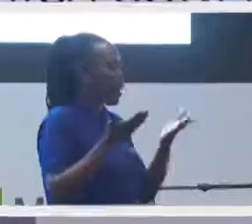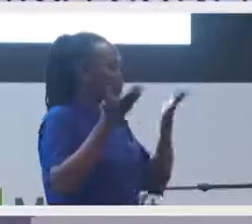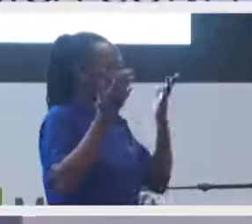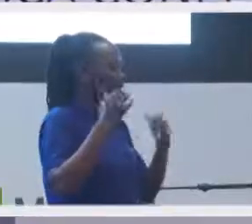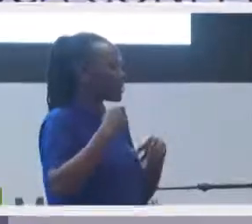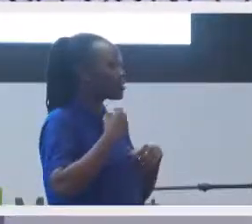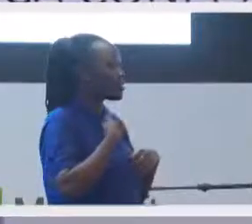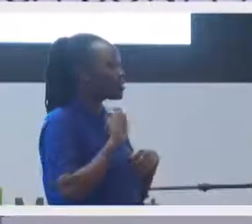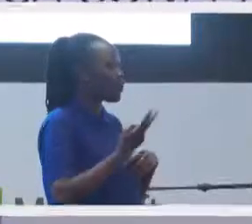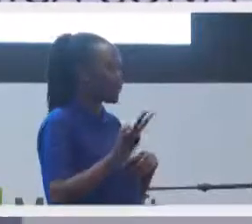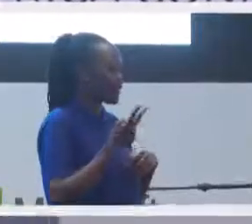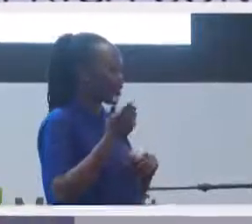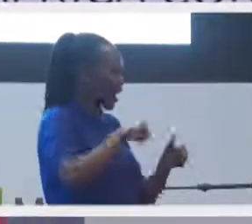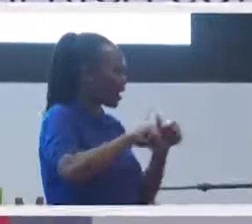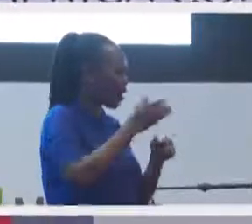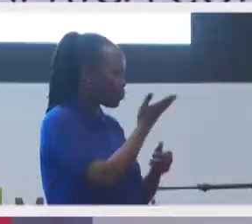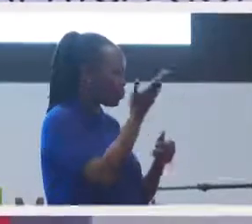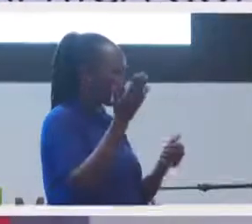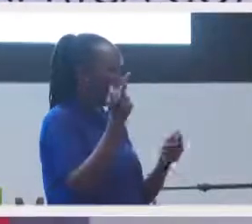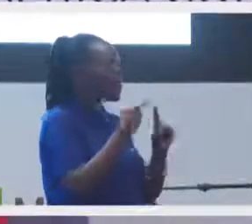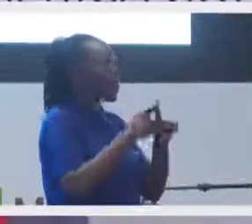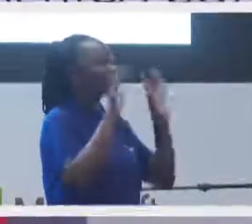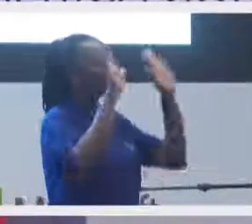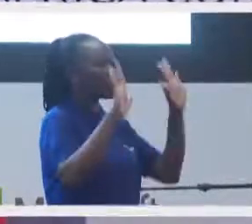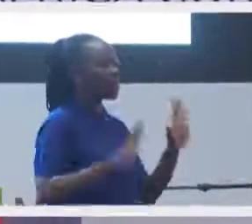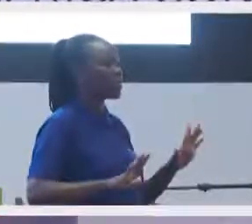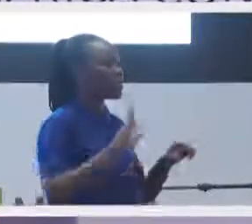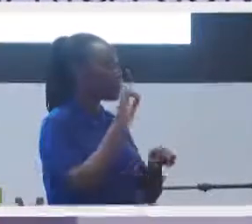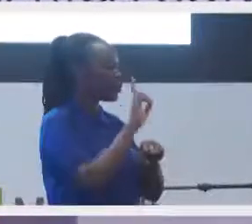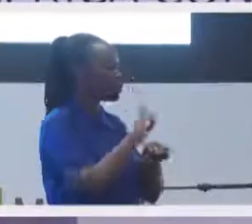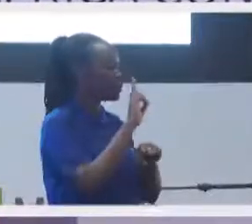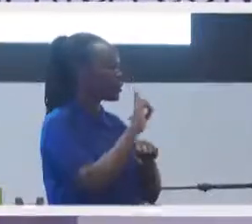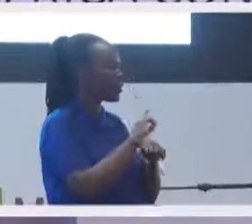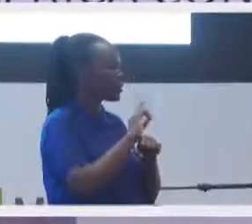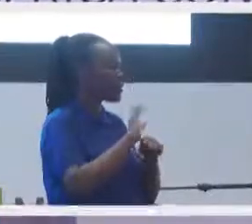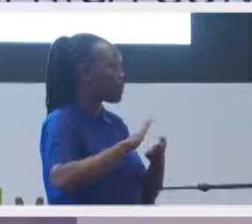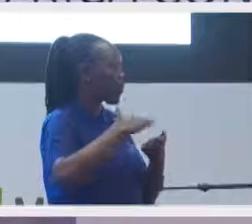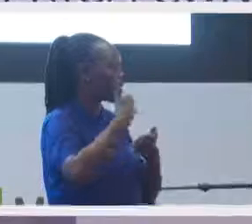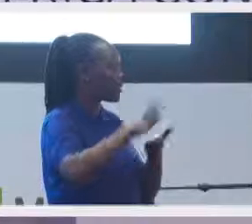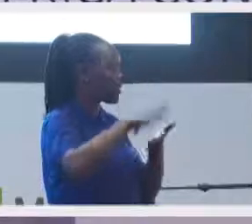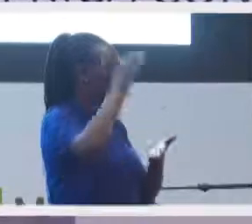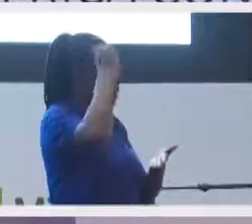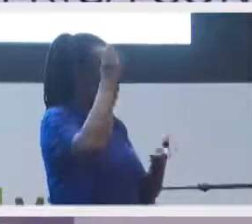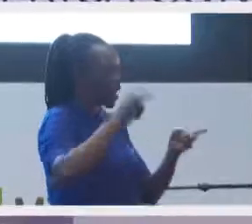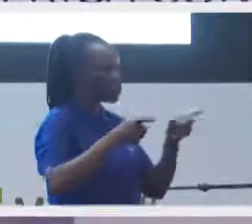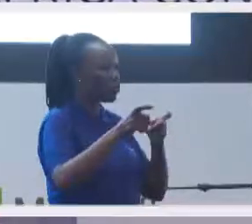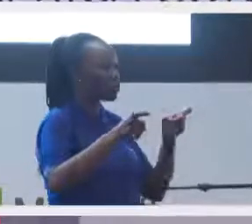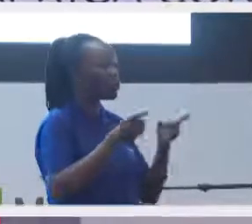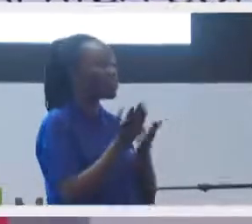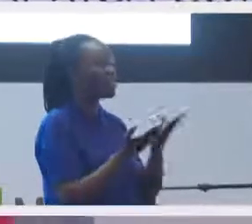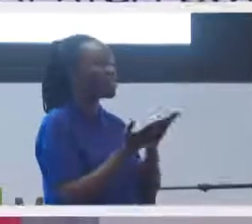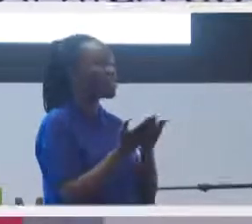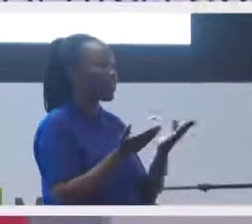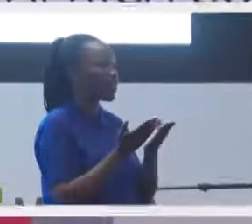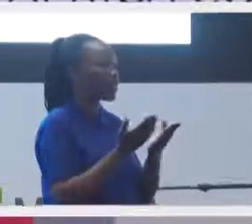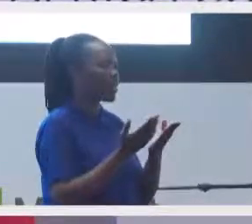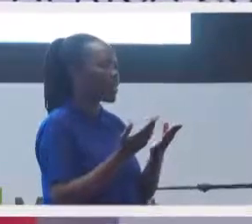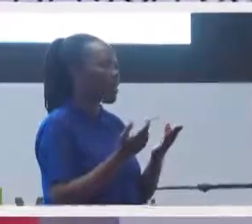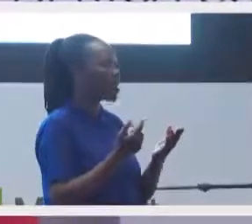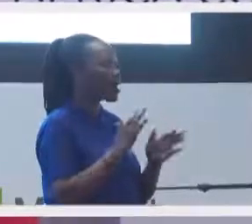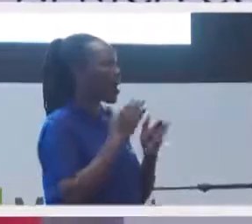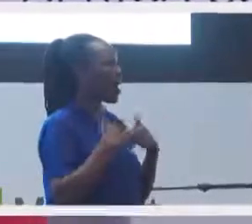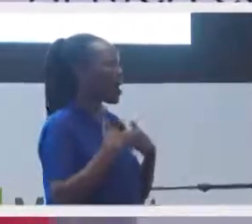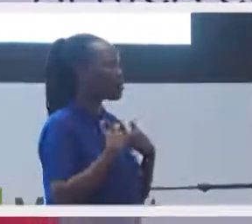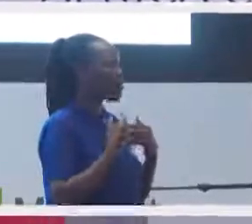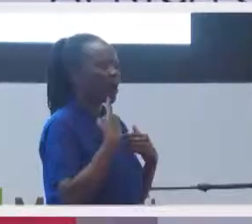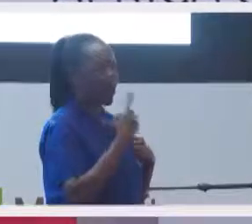your phones, but more importantly, it uses machine learning and controls a number of settings, more than 100 settings,